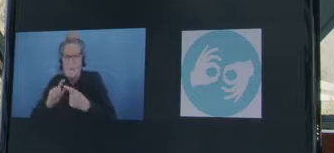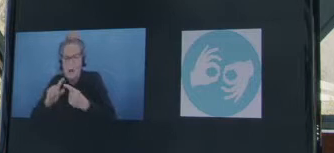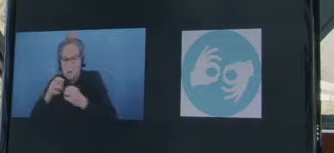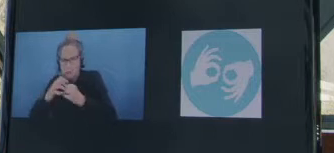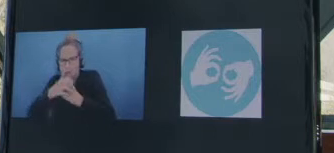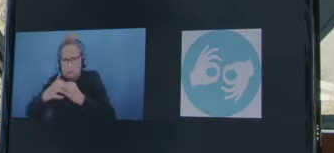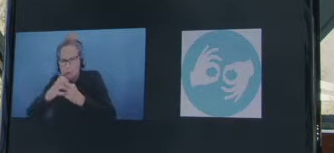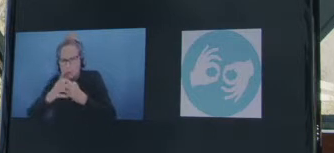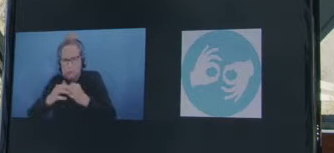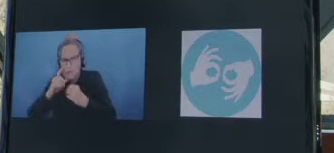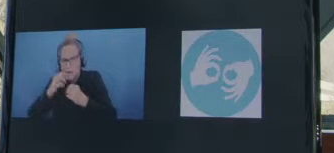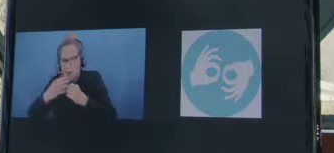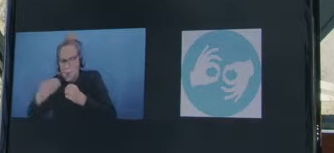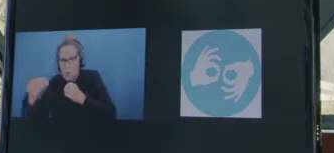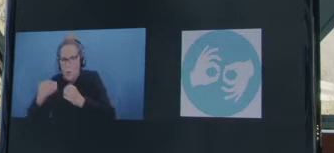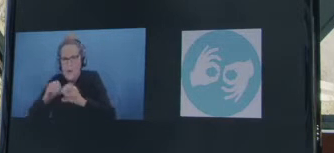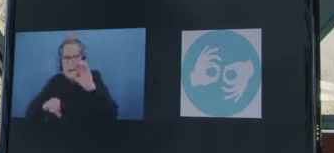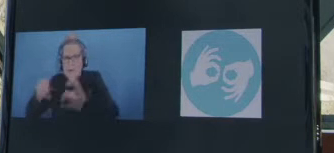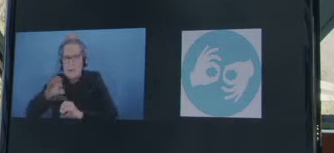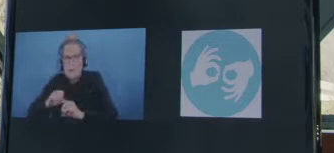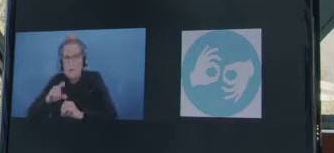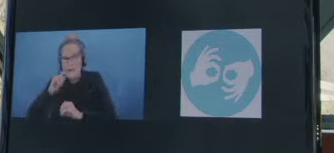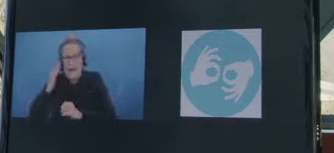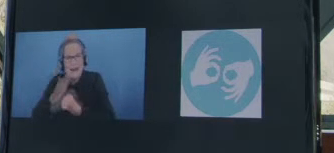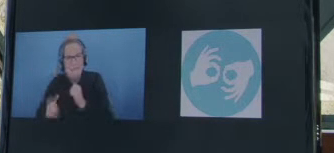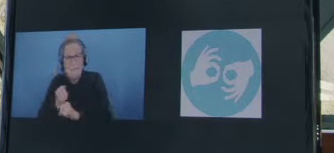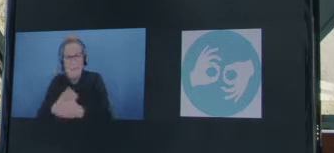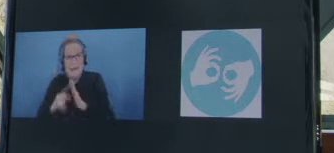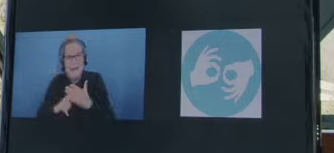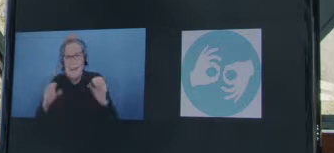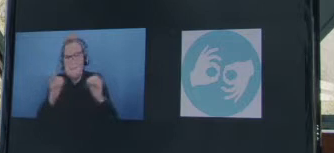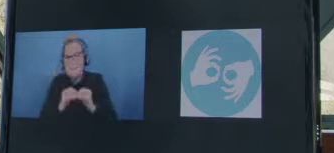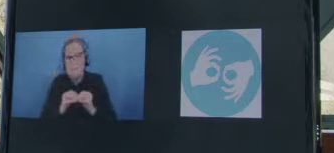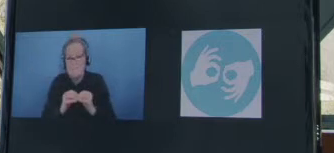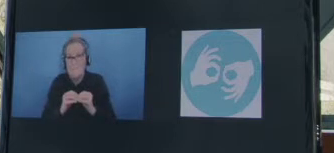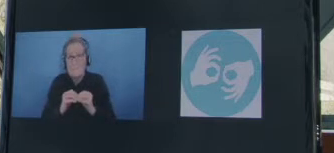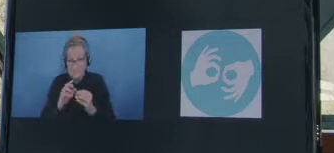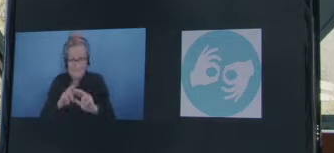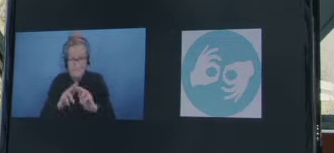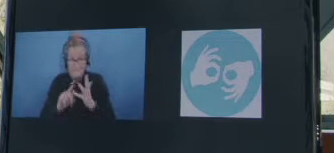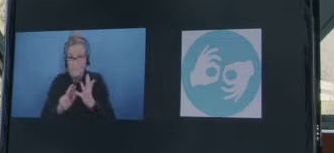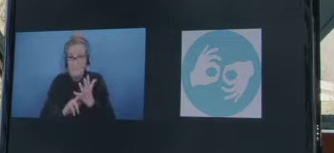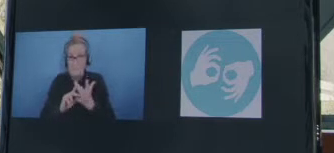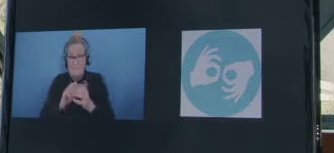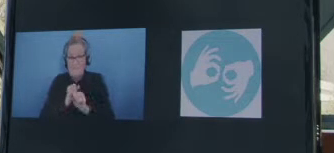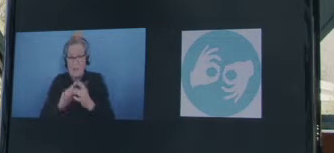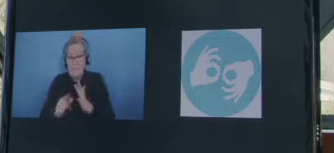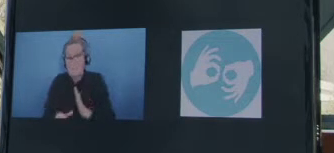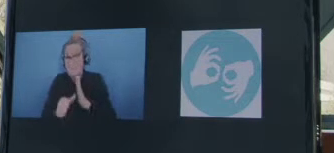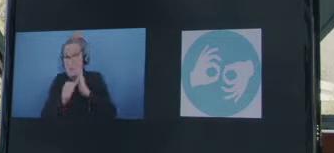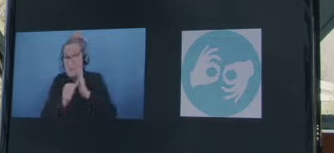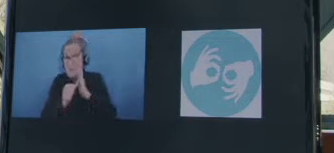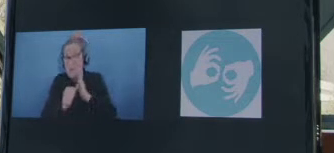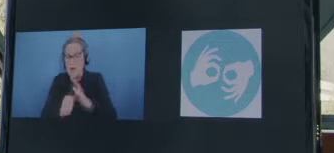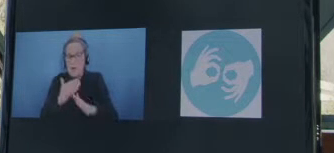sequester chemicals that we can never replicate in the lab. And so working with them as collaborators to sort